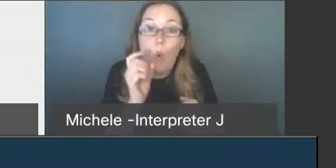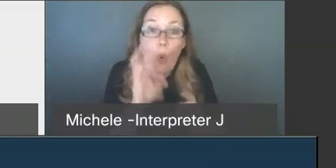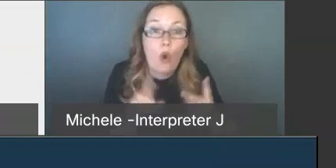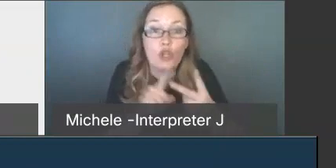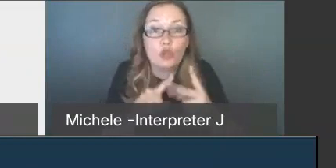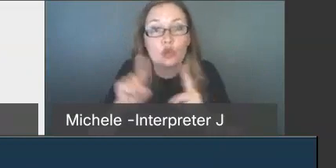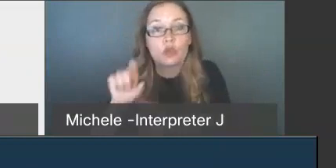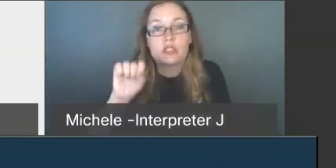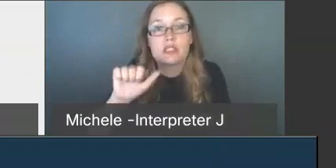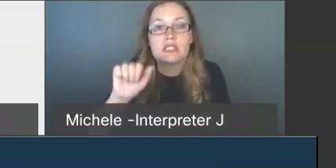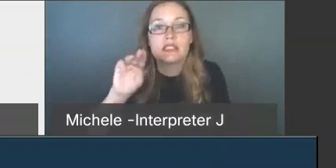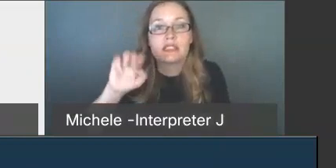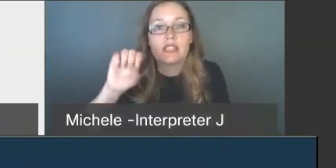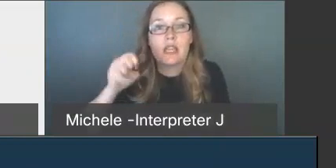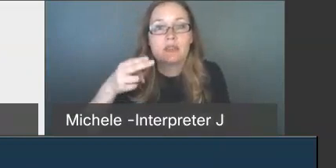to